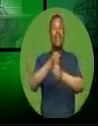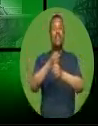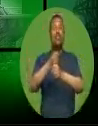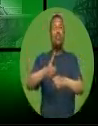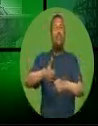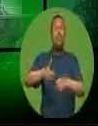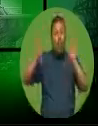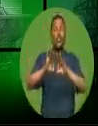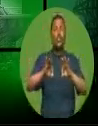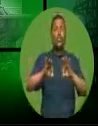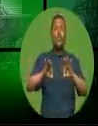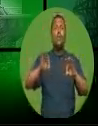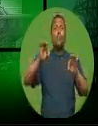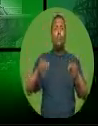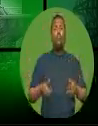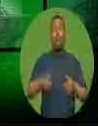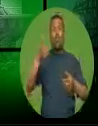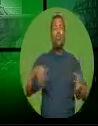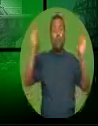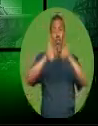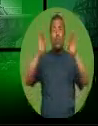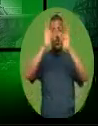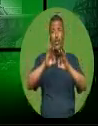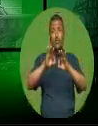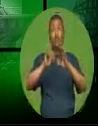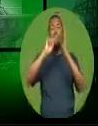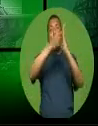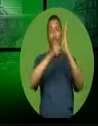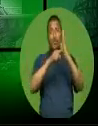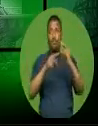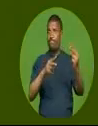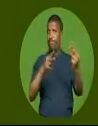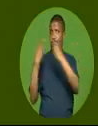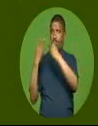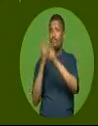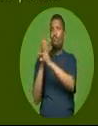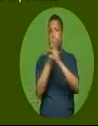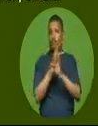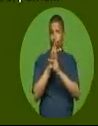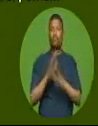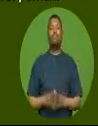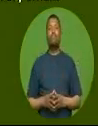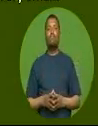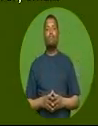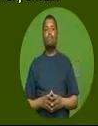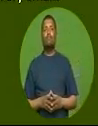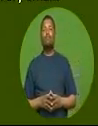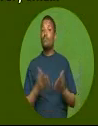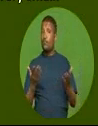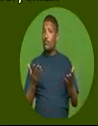the most important points. Watch carefully as I do that for you. We discussed